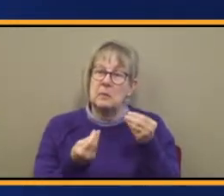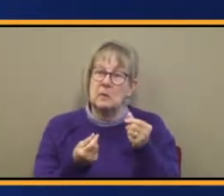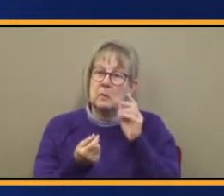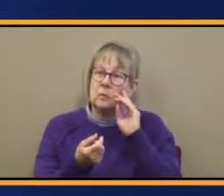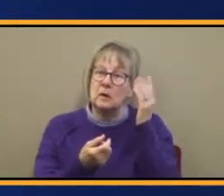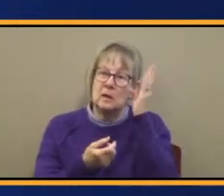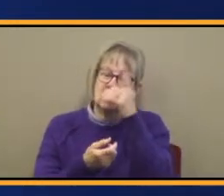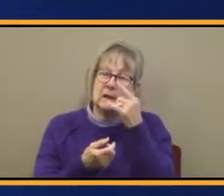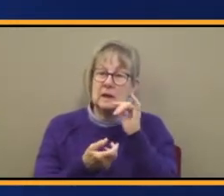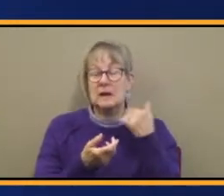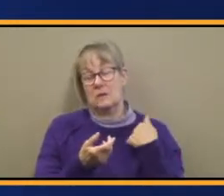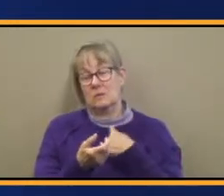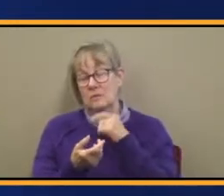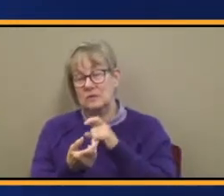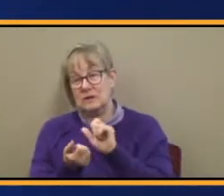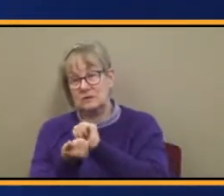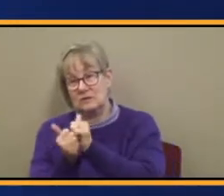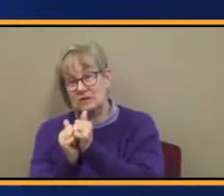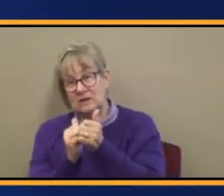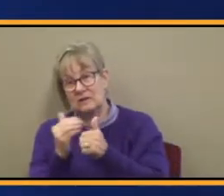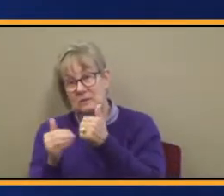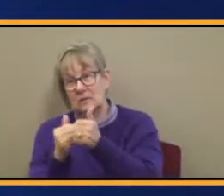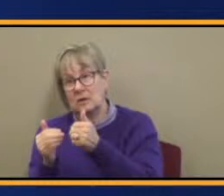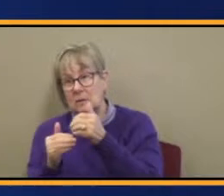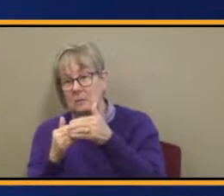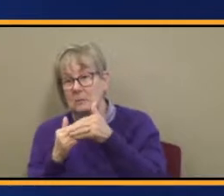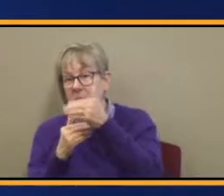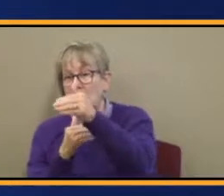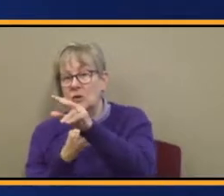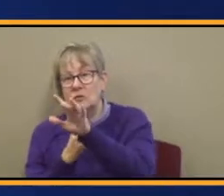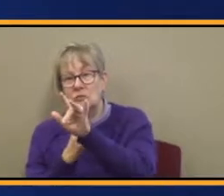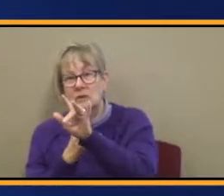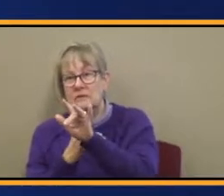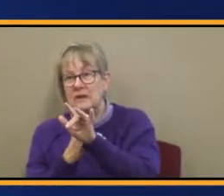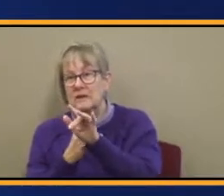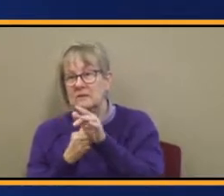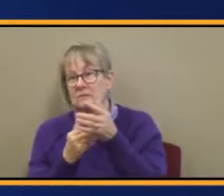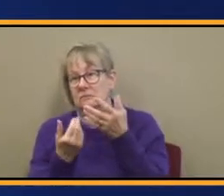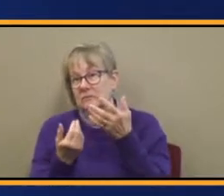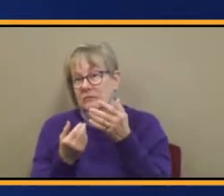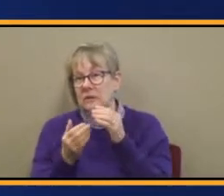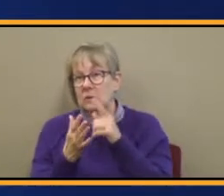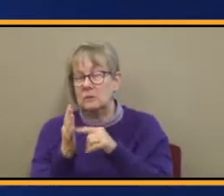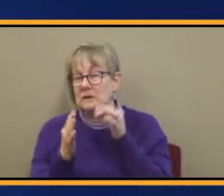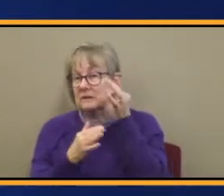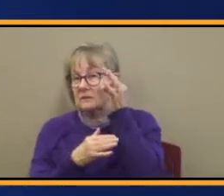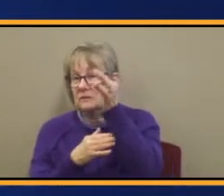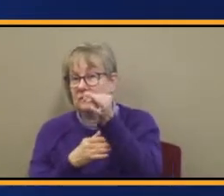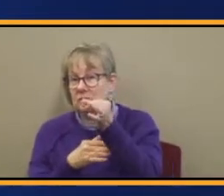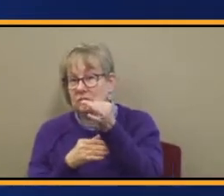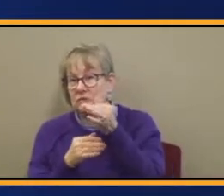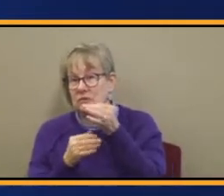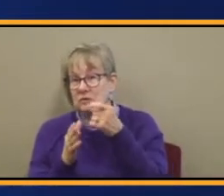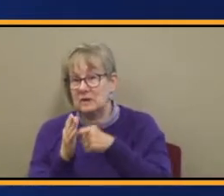we go. Looking beyond FY25, what we're looking at as far as future taxable valuation growth, it's really,